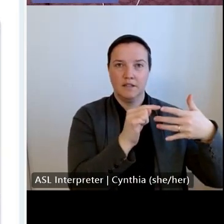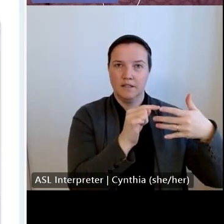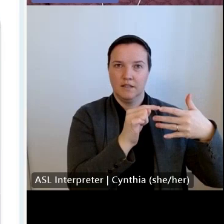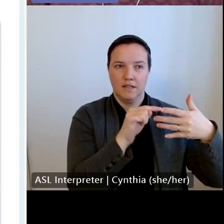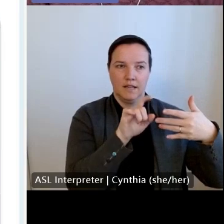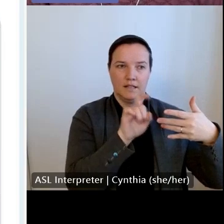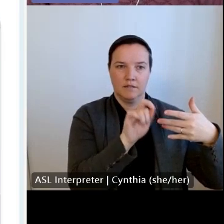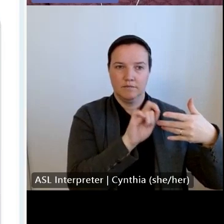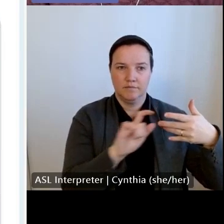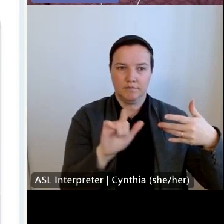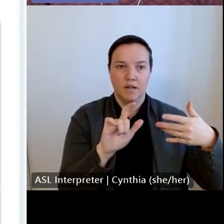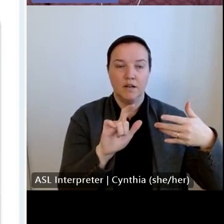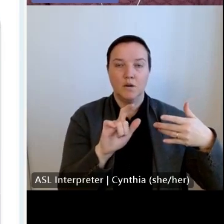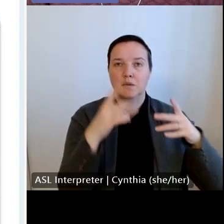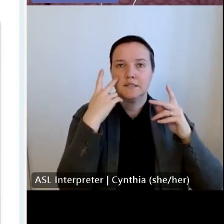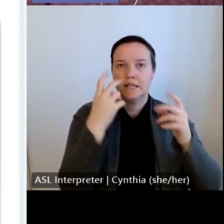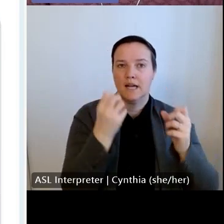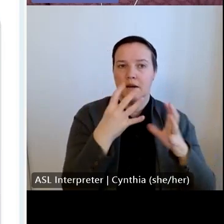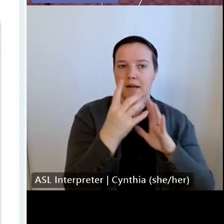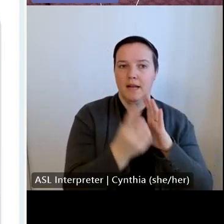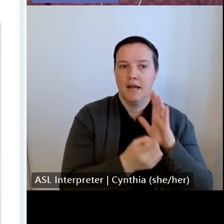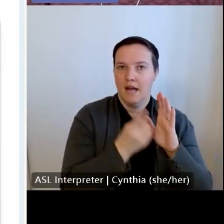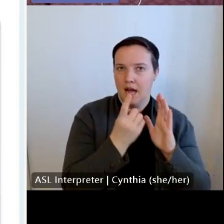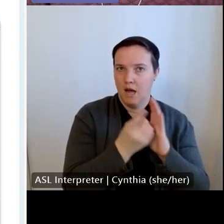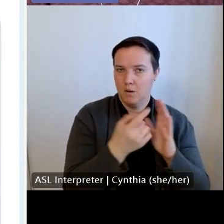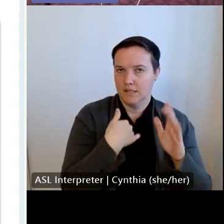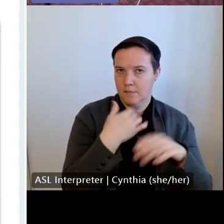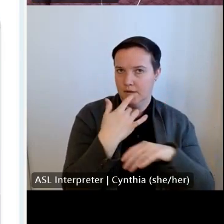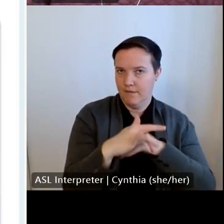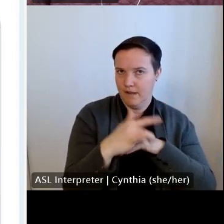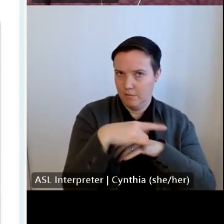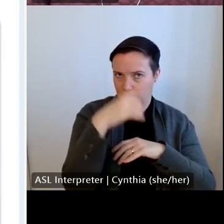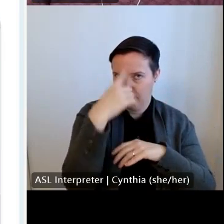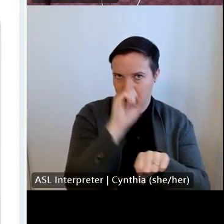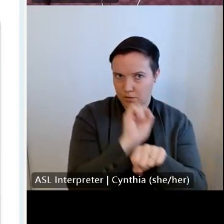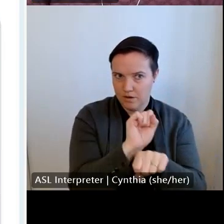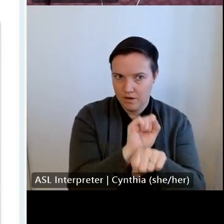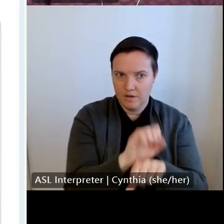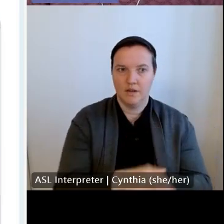including tracking the number of hours that I'm looking to work,